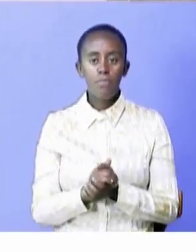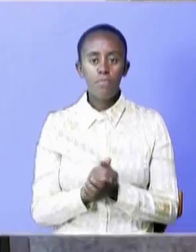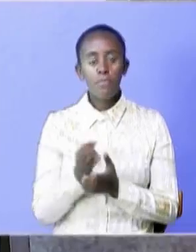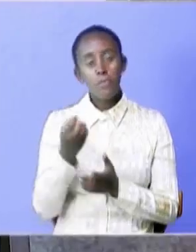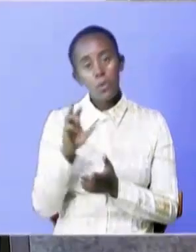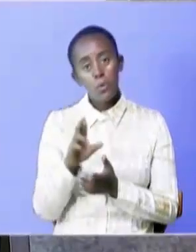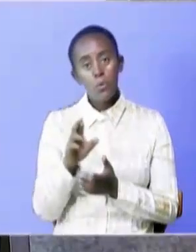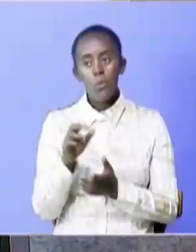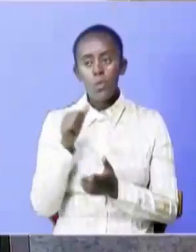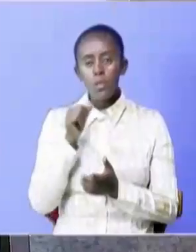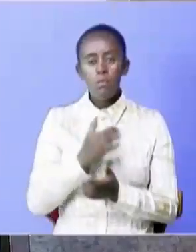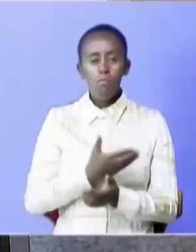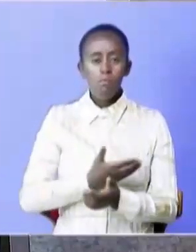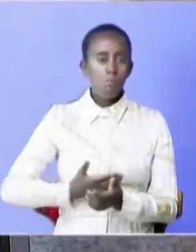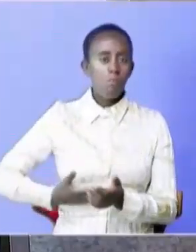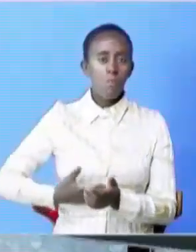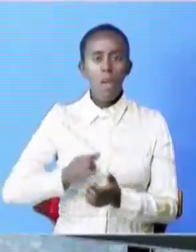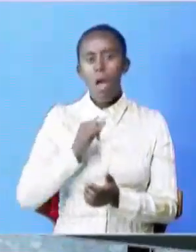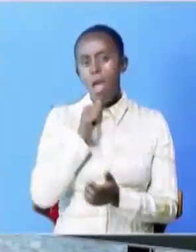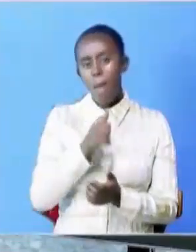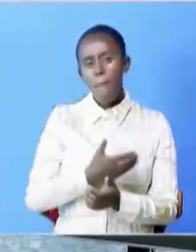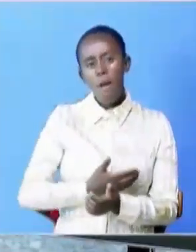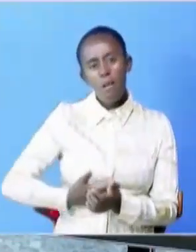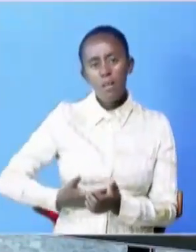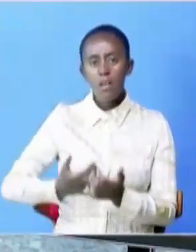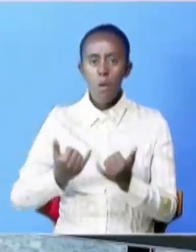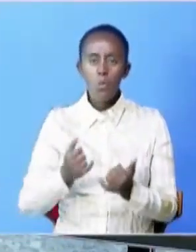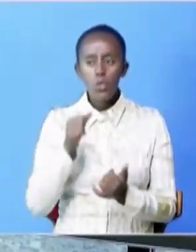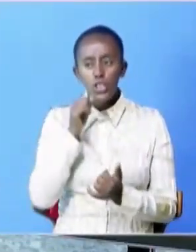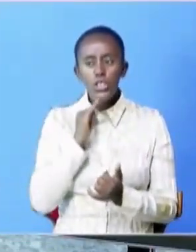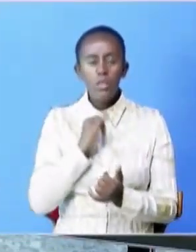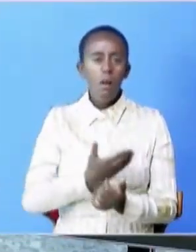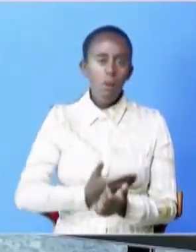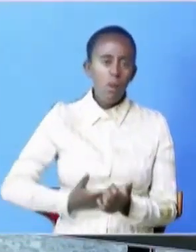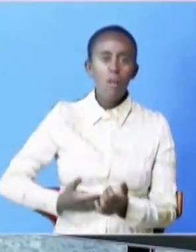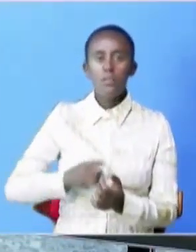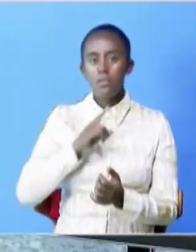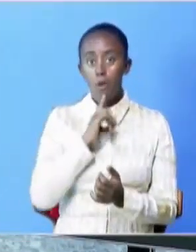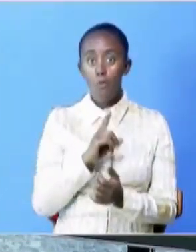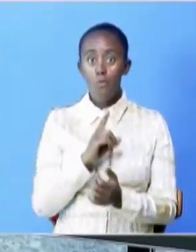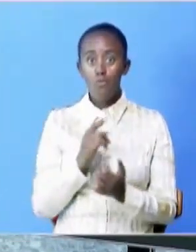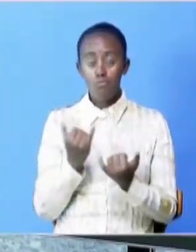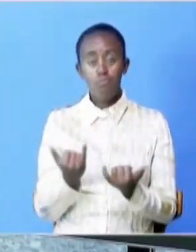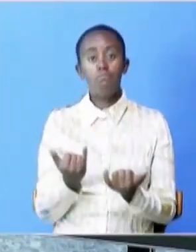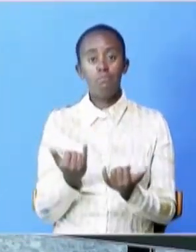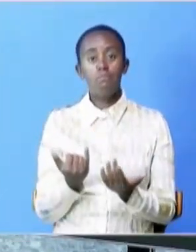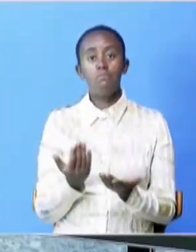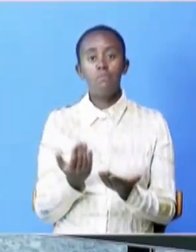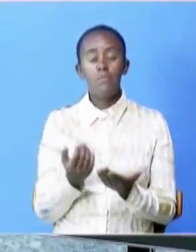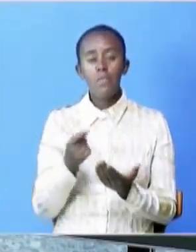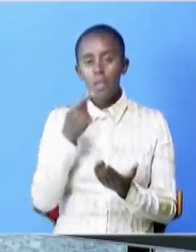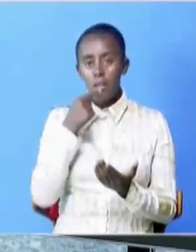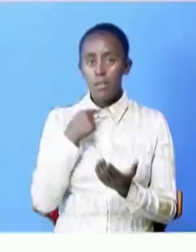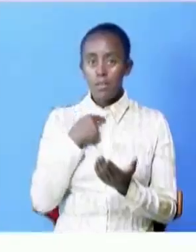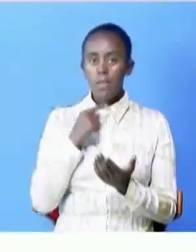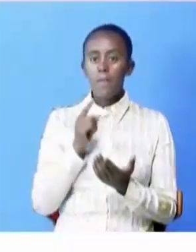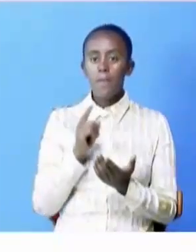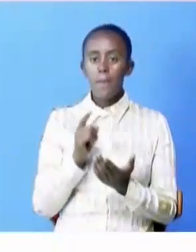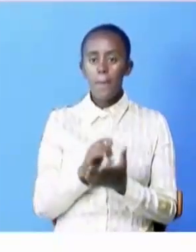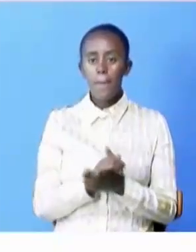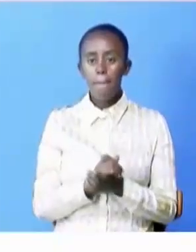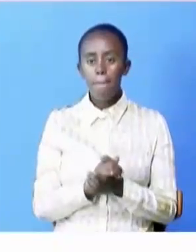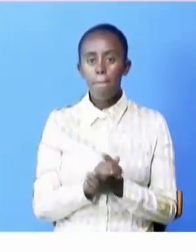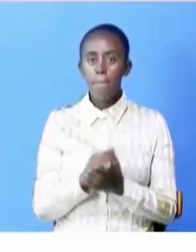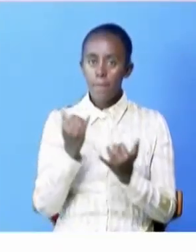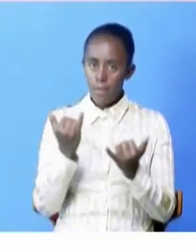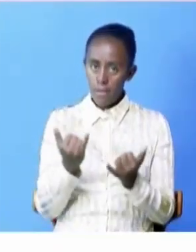Or he's hungry now. I am hungry now. She's hungry now. So this is what? Telling us